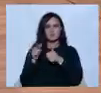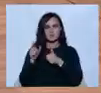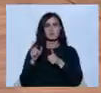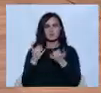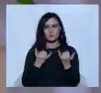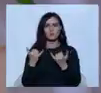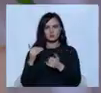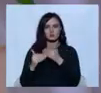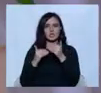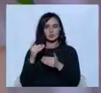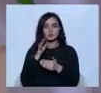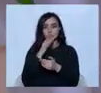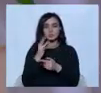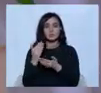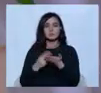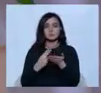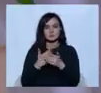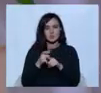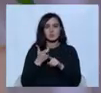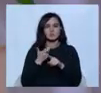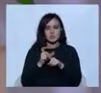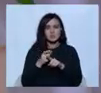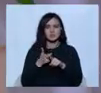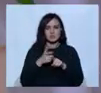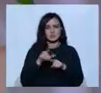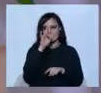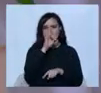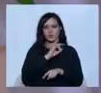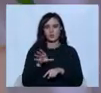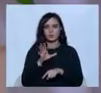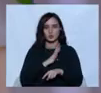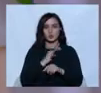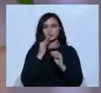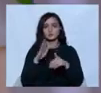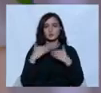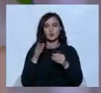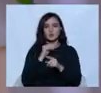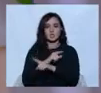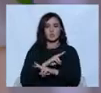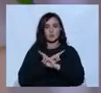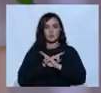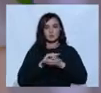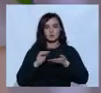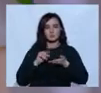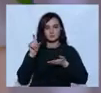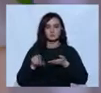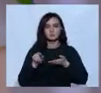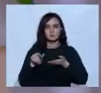was an English poet, playwright, and actor, widely regarded as the greatest of all